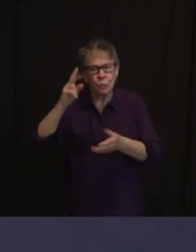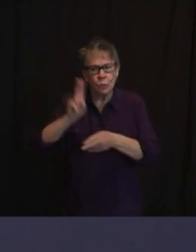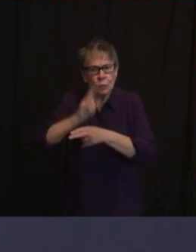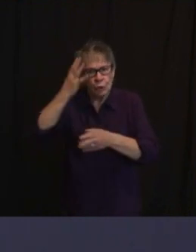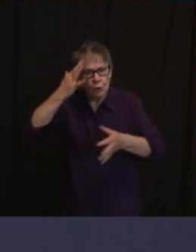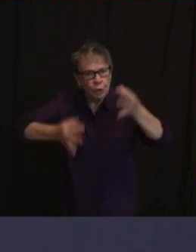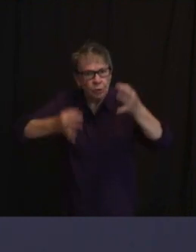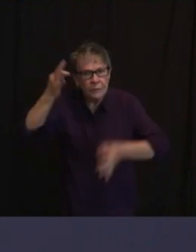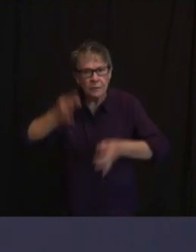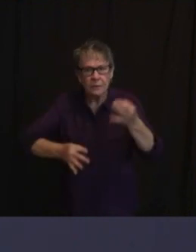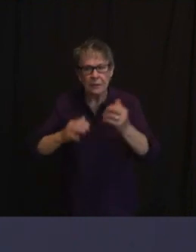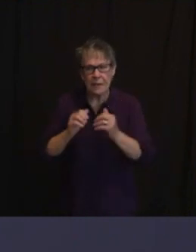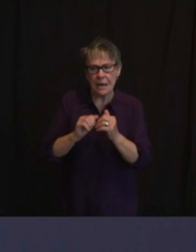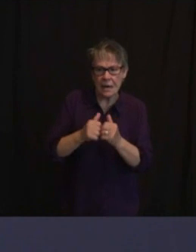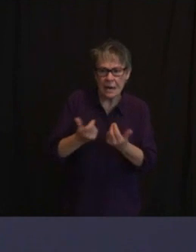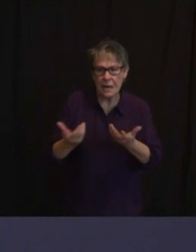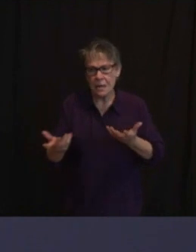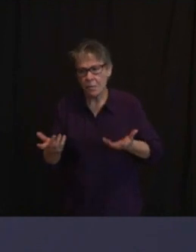right?